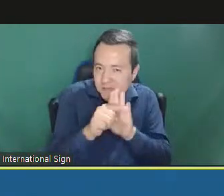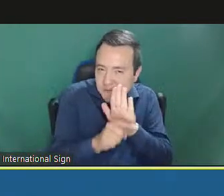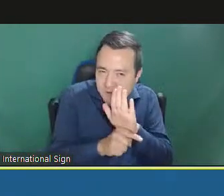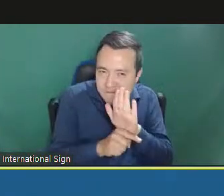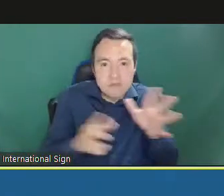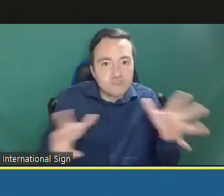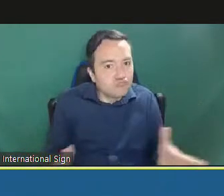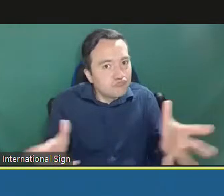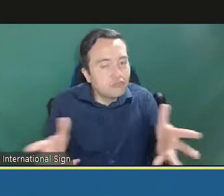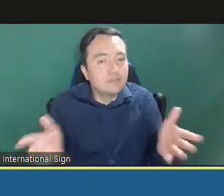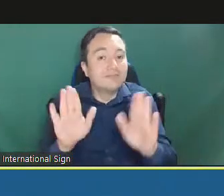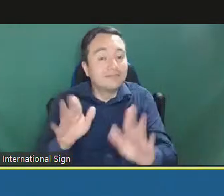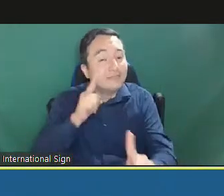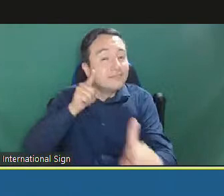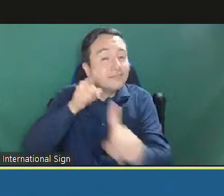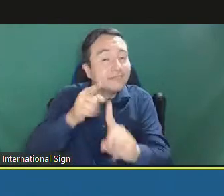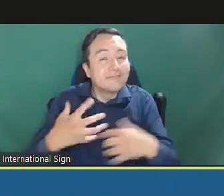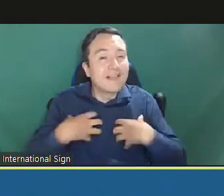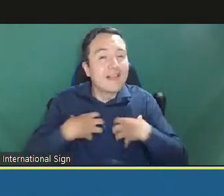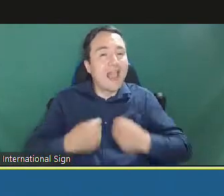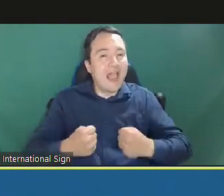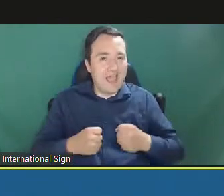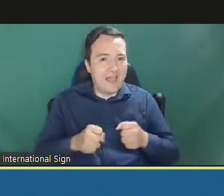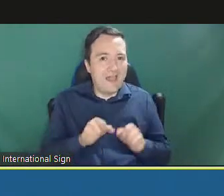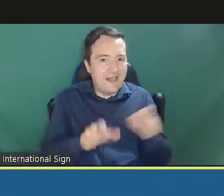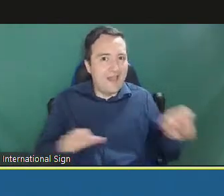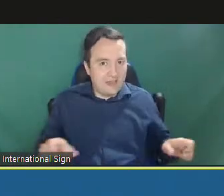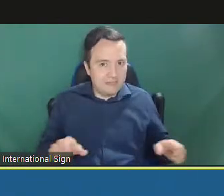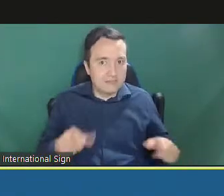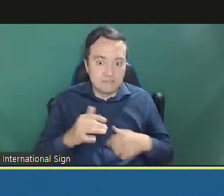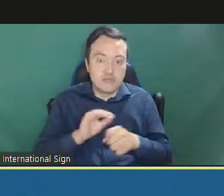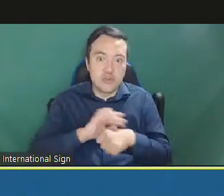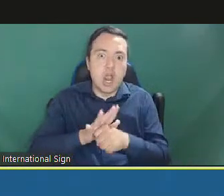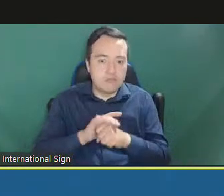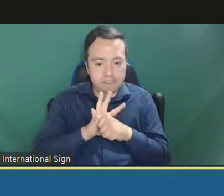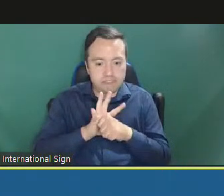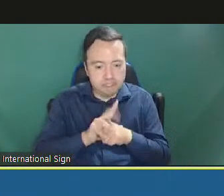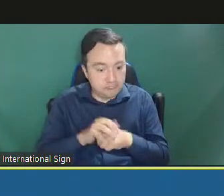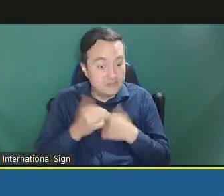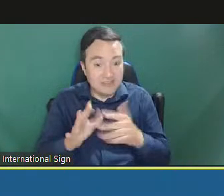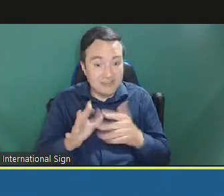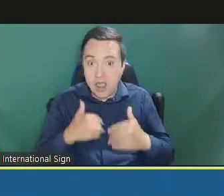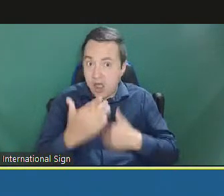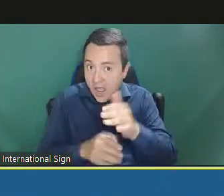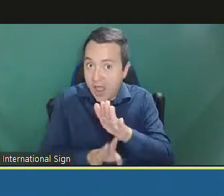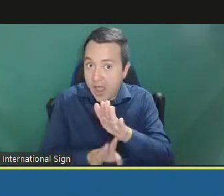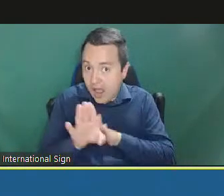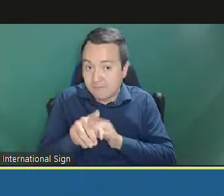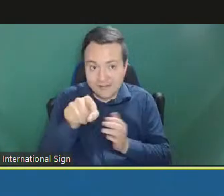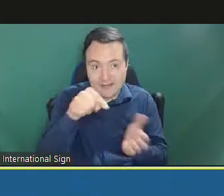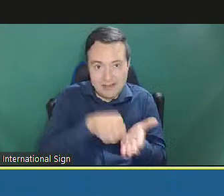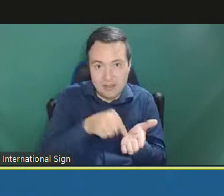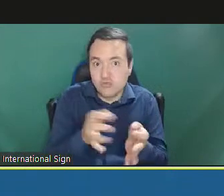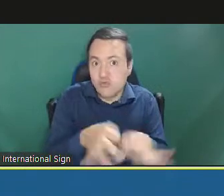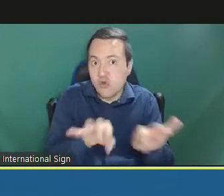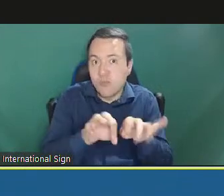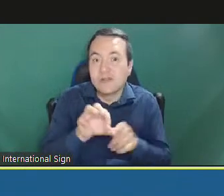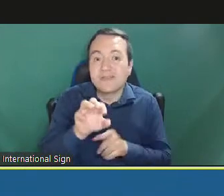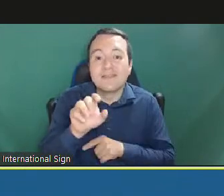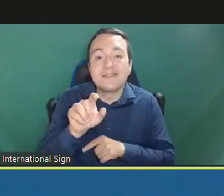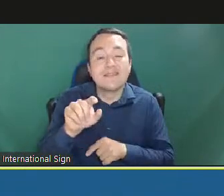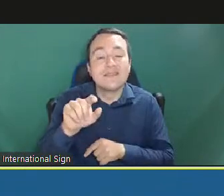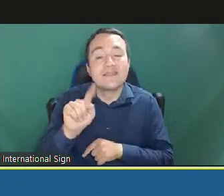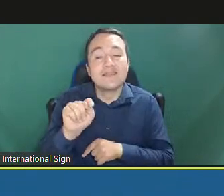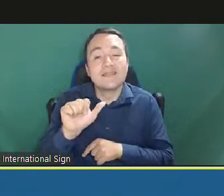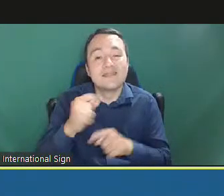interference. We have seen an increased interest in health taxes, and we must use this highly effective tool to promote the public